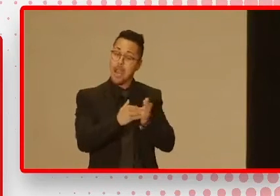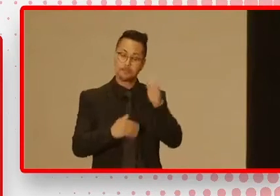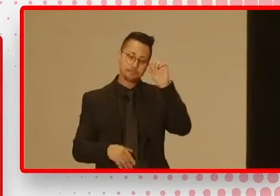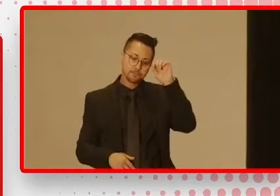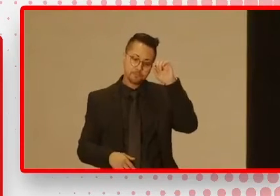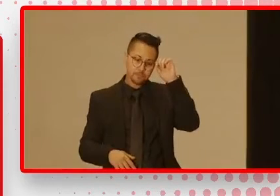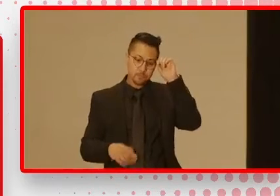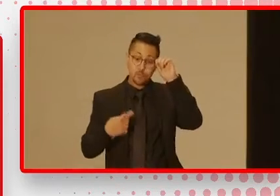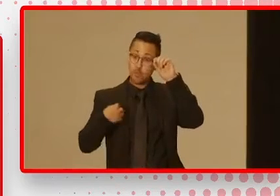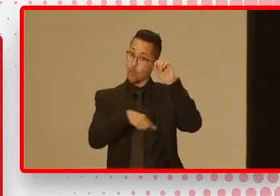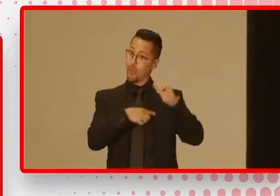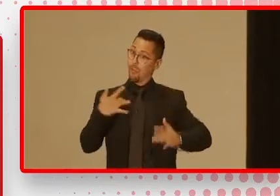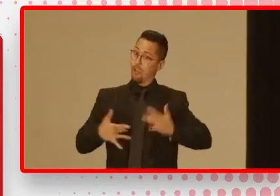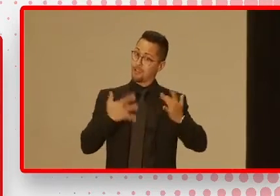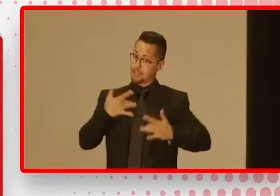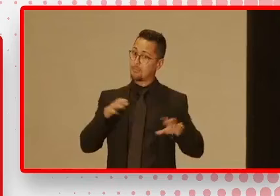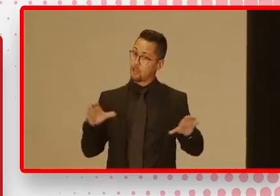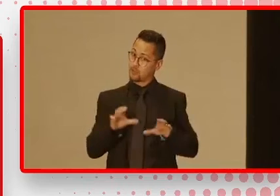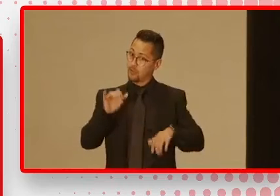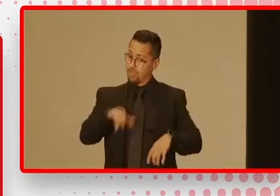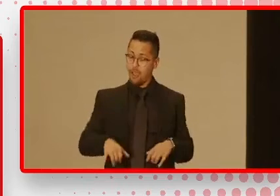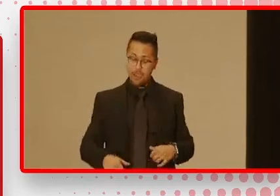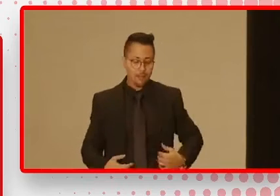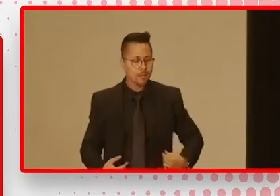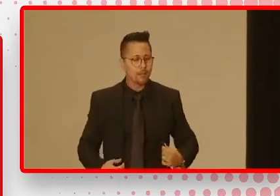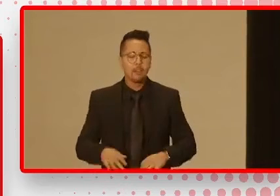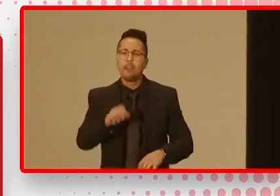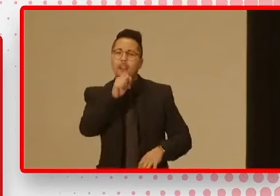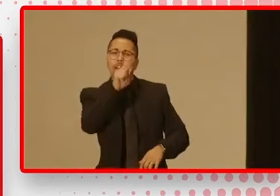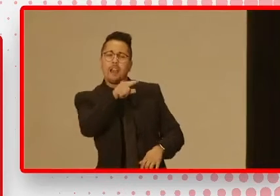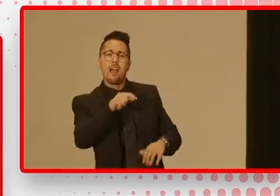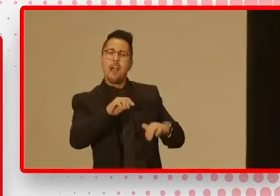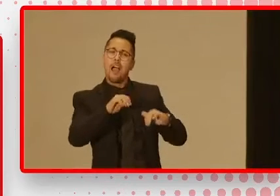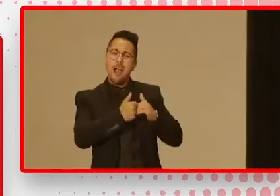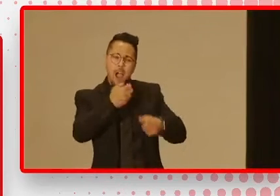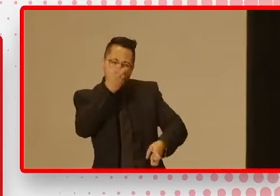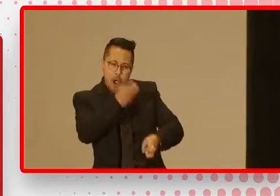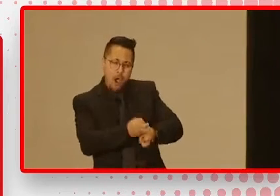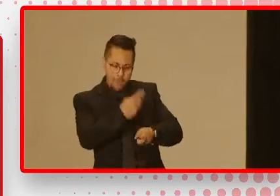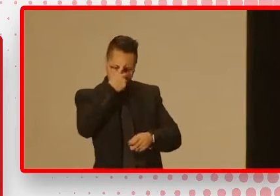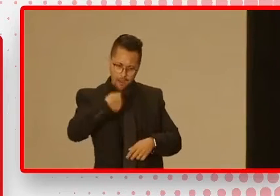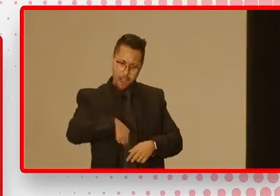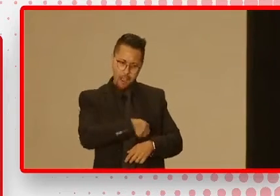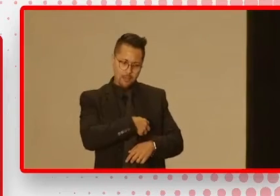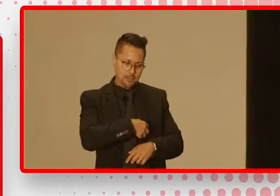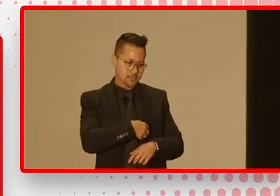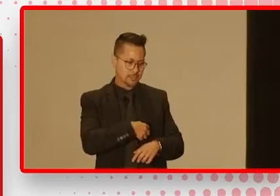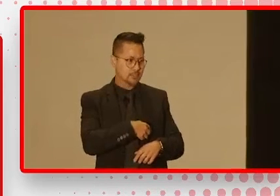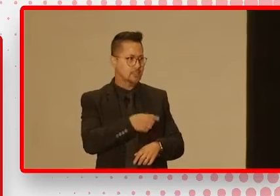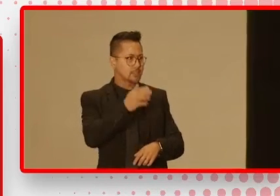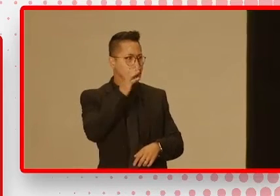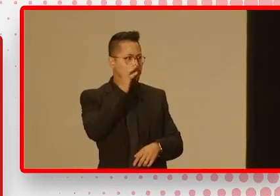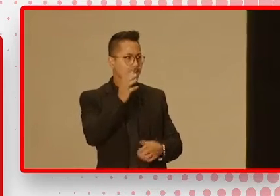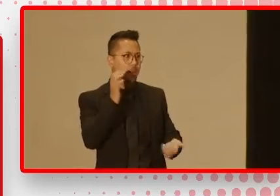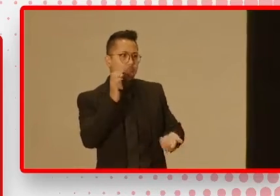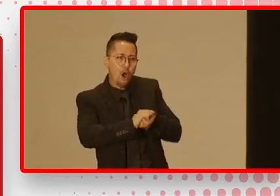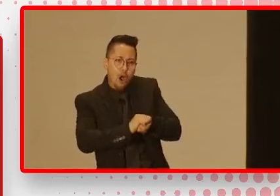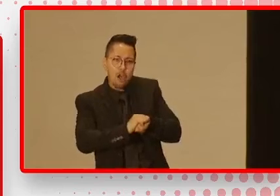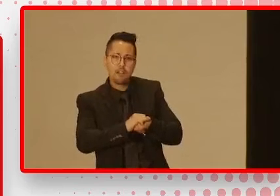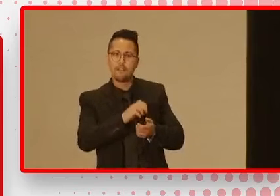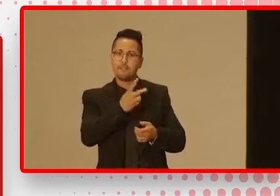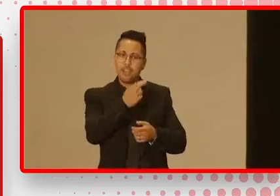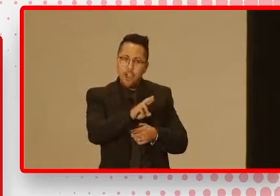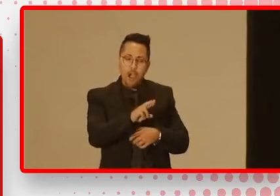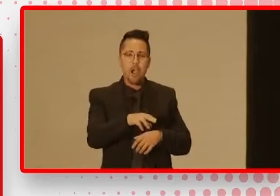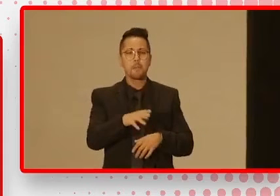So we're excited about doing that. How hard would it be for us to be part of VR, be part of